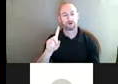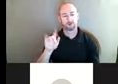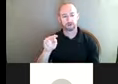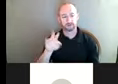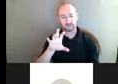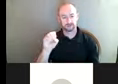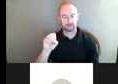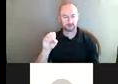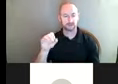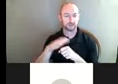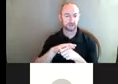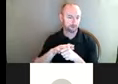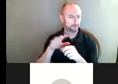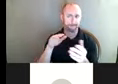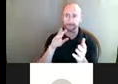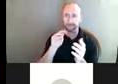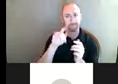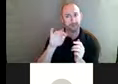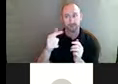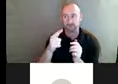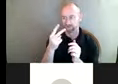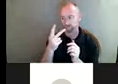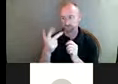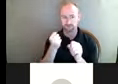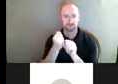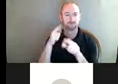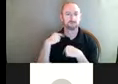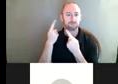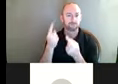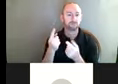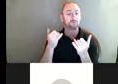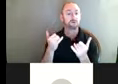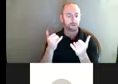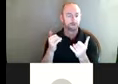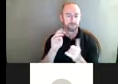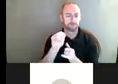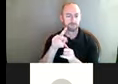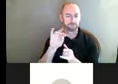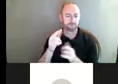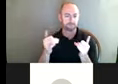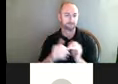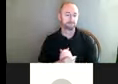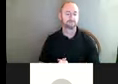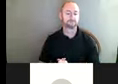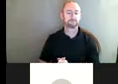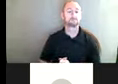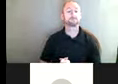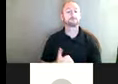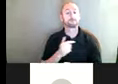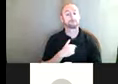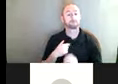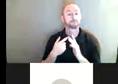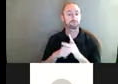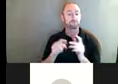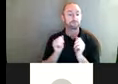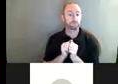which we've been mapping for the past several years and we're currently mapping. We started just with